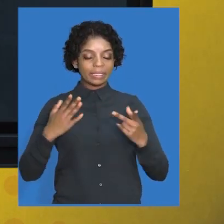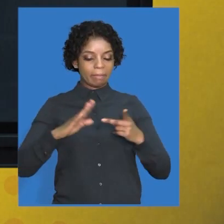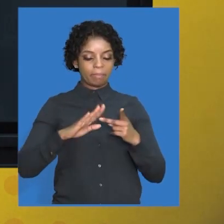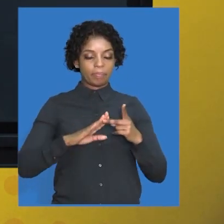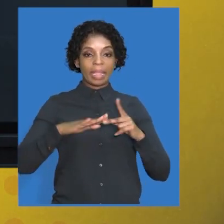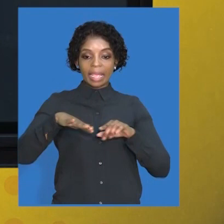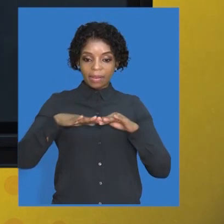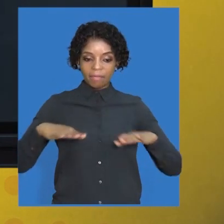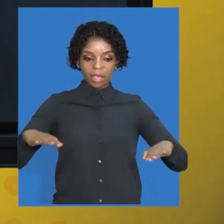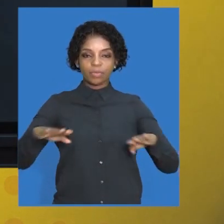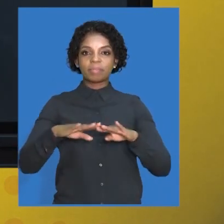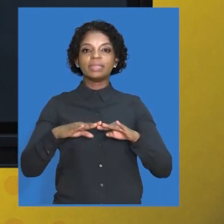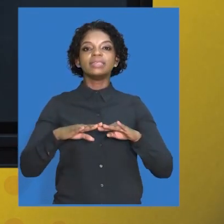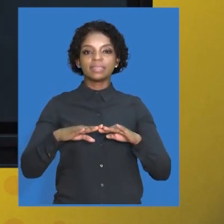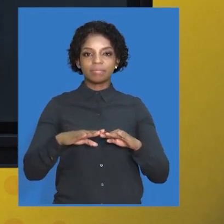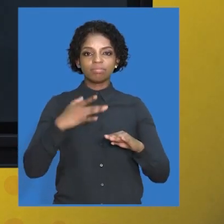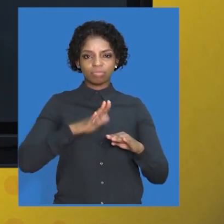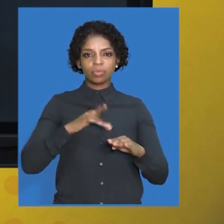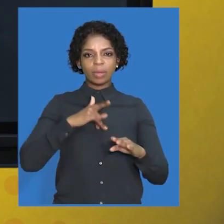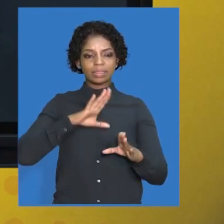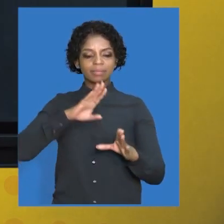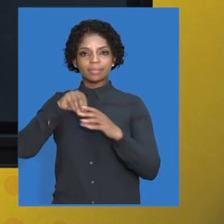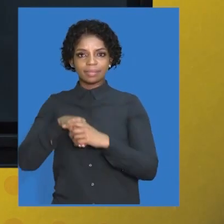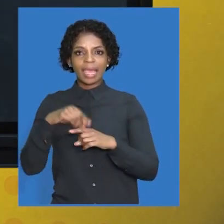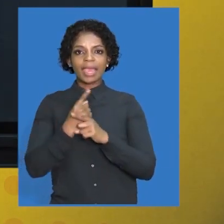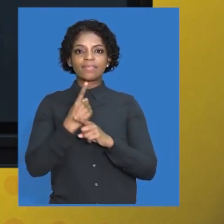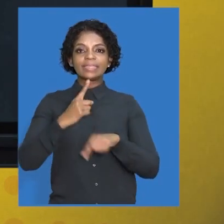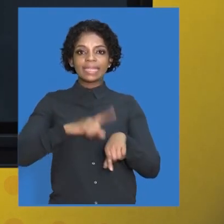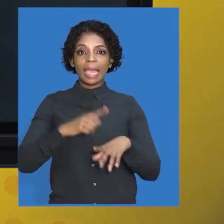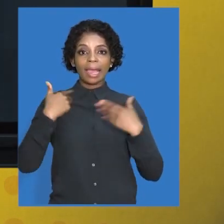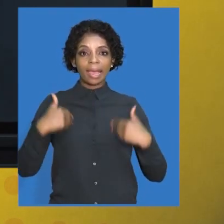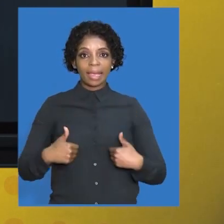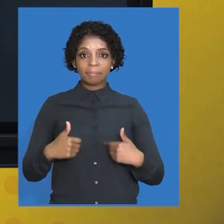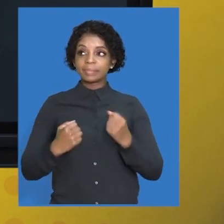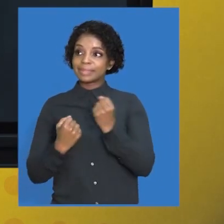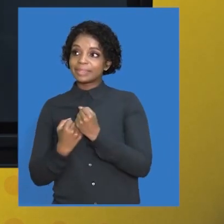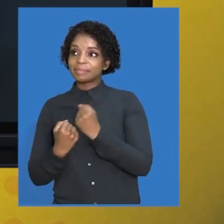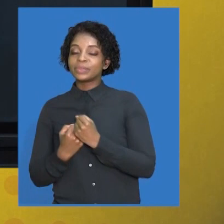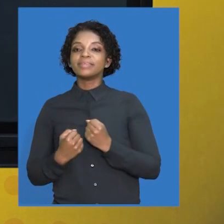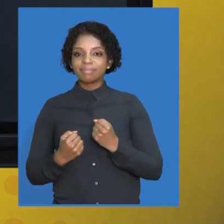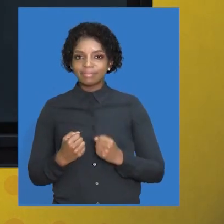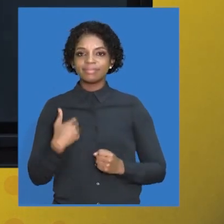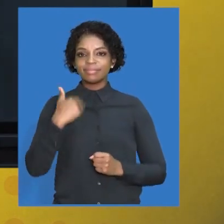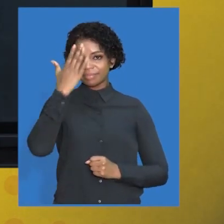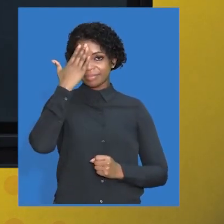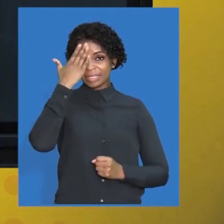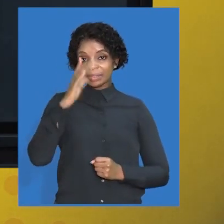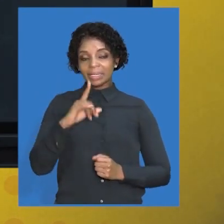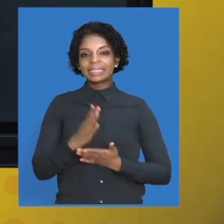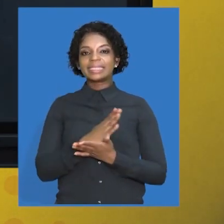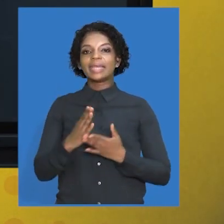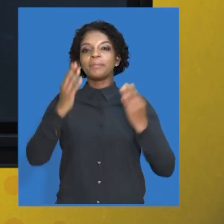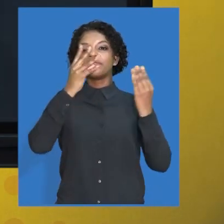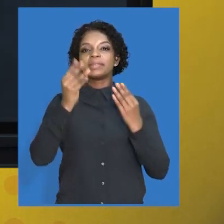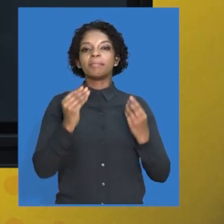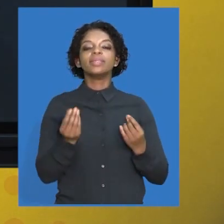environment. I want to be a part of that. Every time that I support this business, I know that some of the money that they get